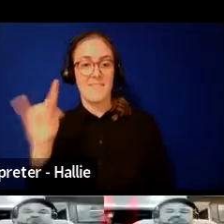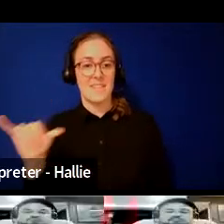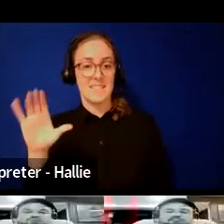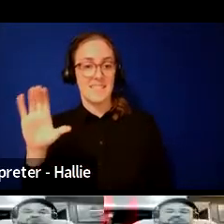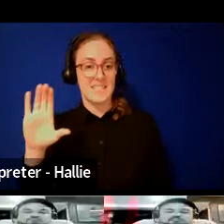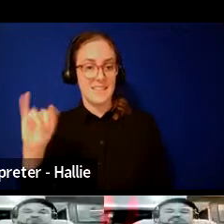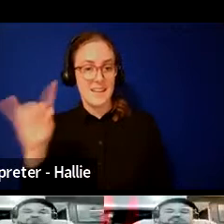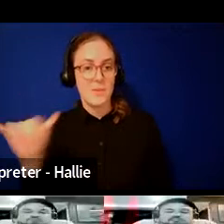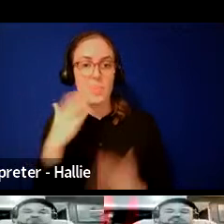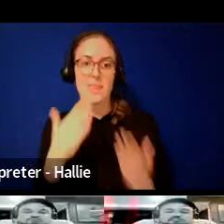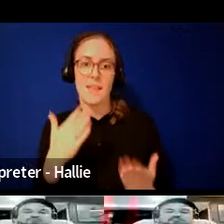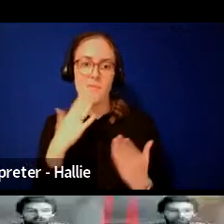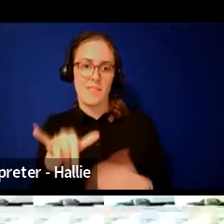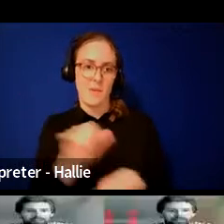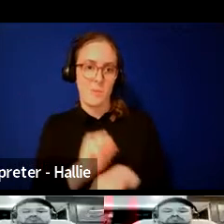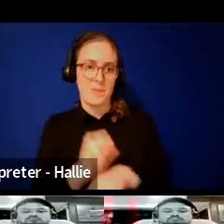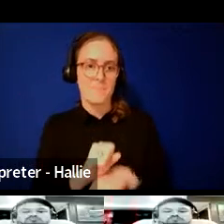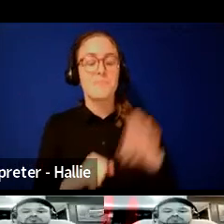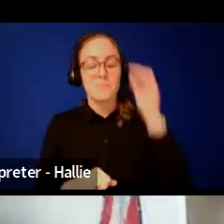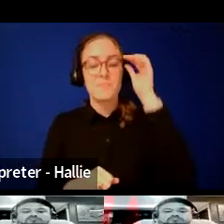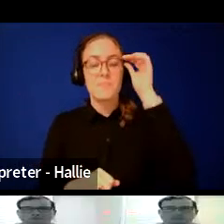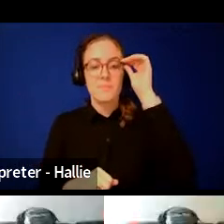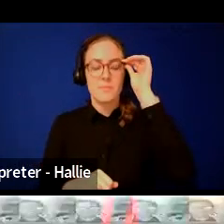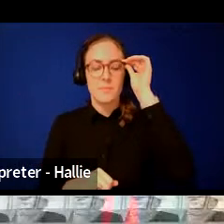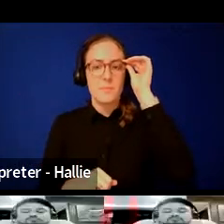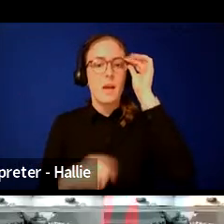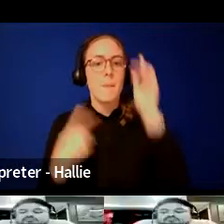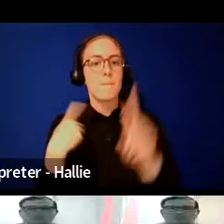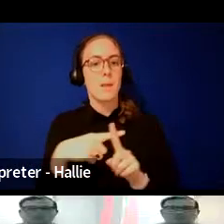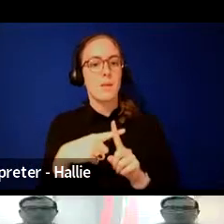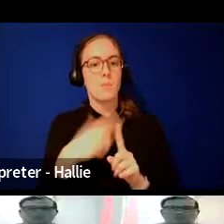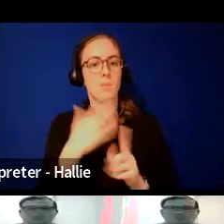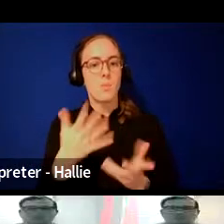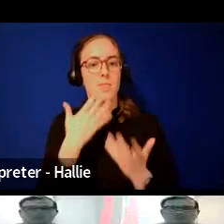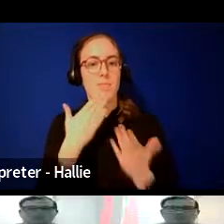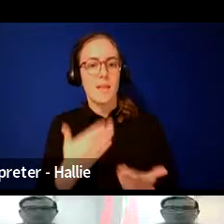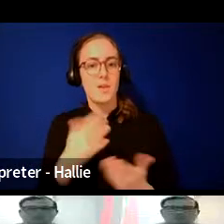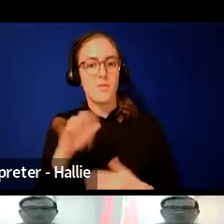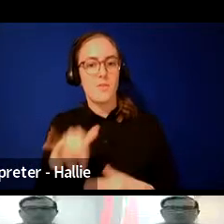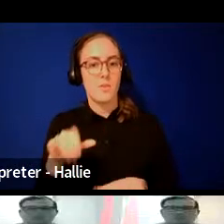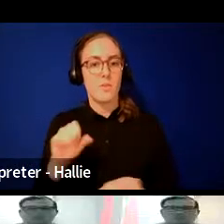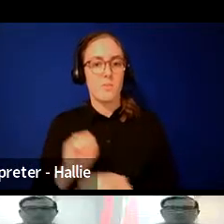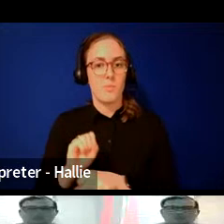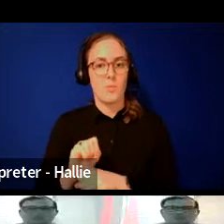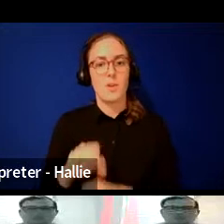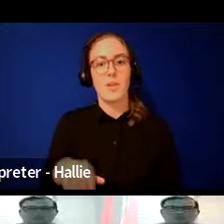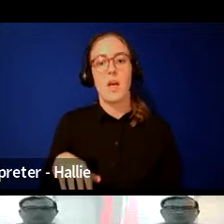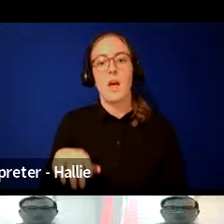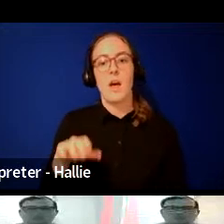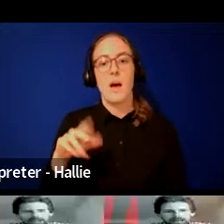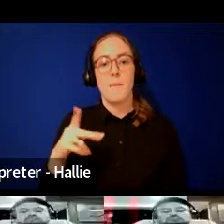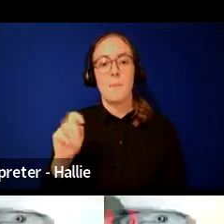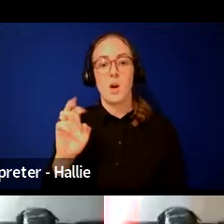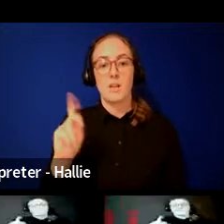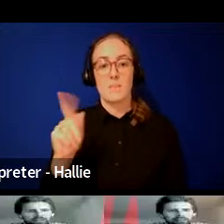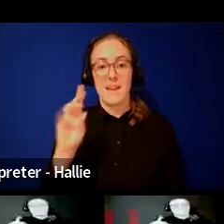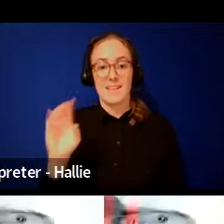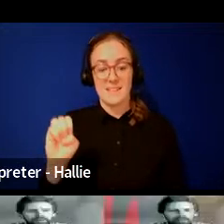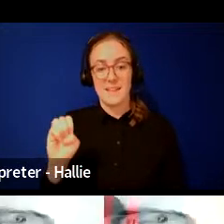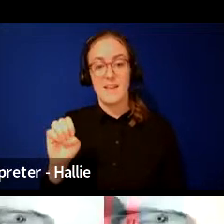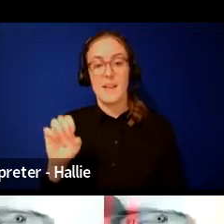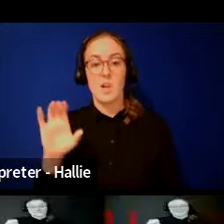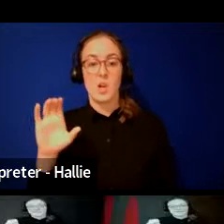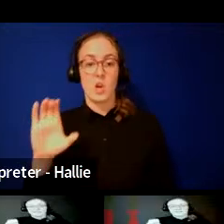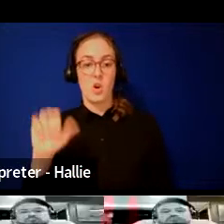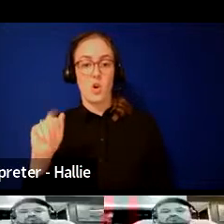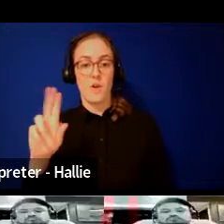behalf of 5D. I also do want to thank you for the work on behalf of Park Space in Carver Langston. That lot at 19th and L is one